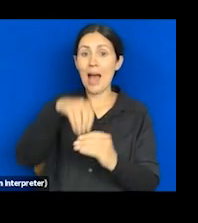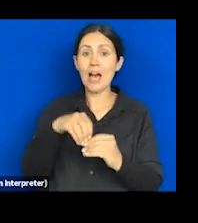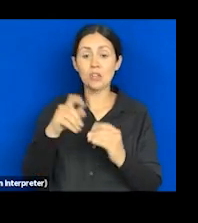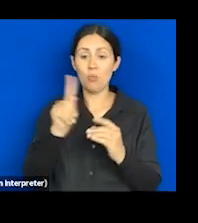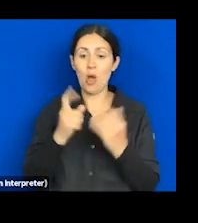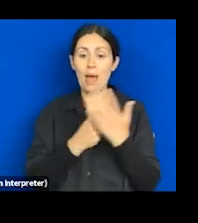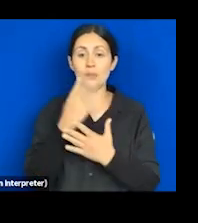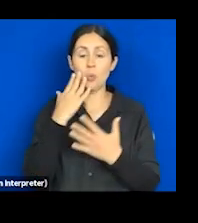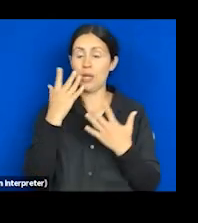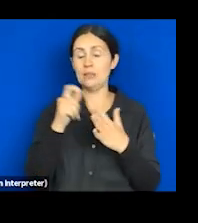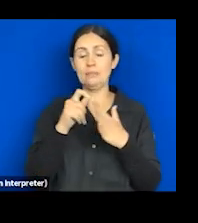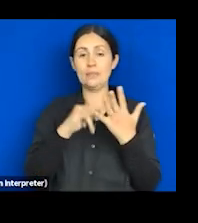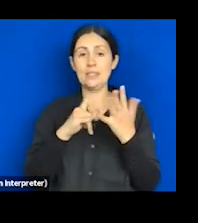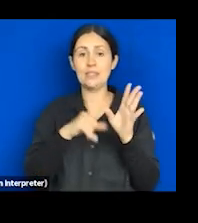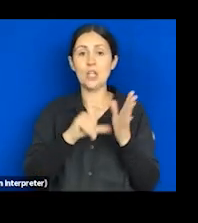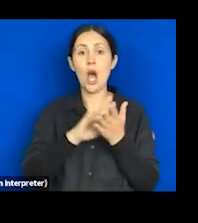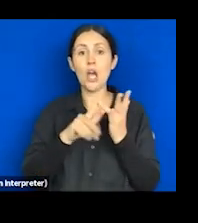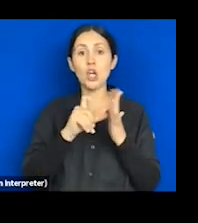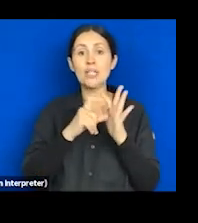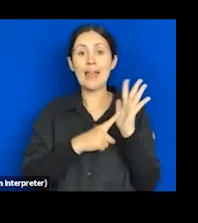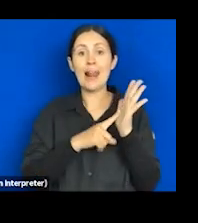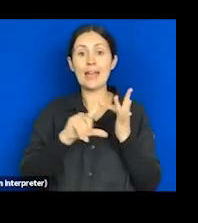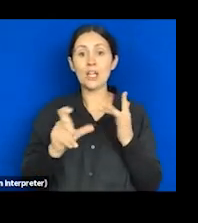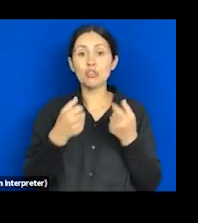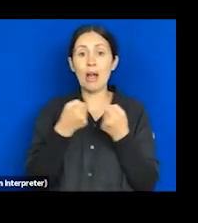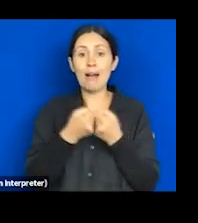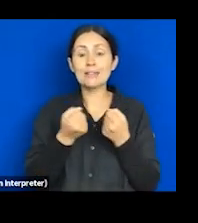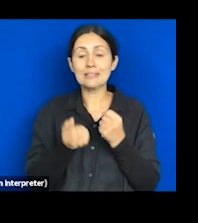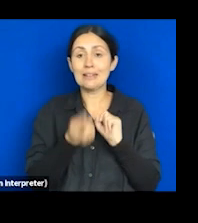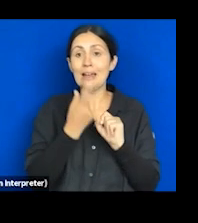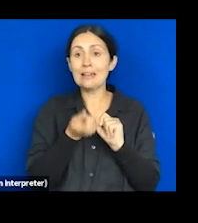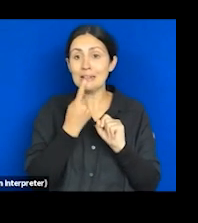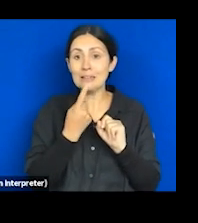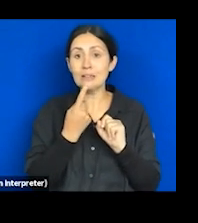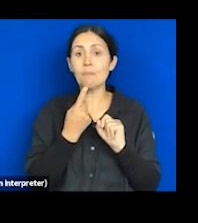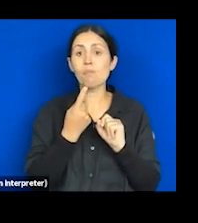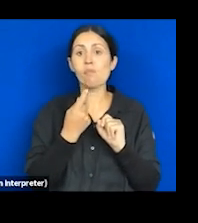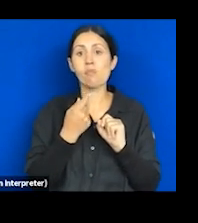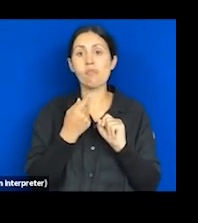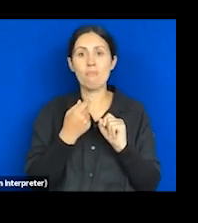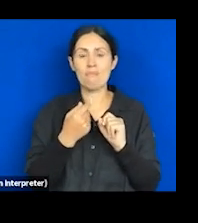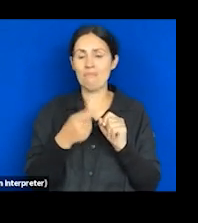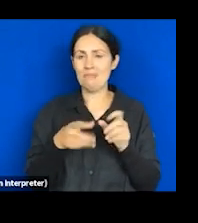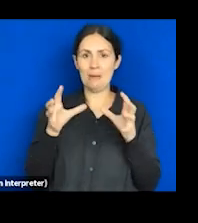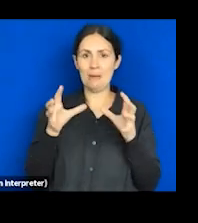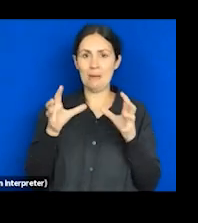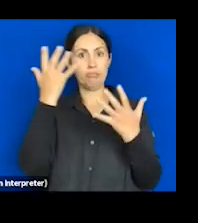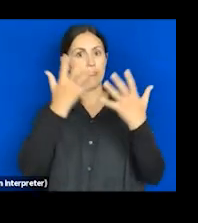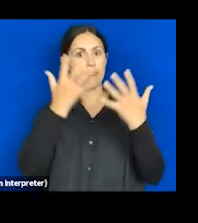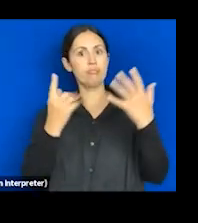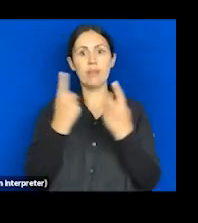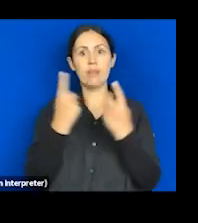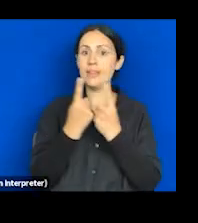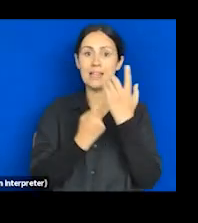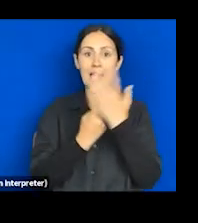experience, specifically ego dissolution, that sense, or that highly unusual experience, a